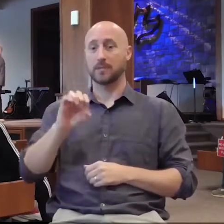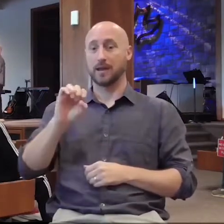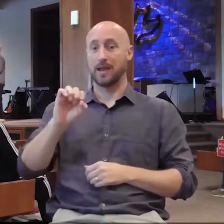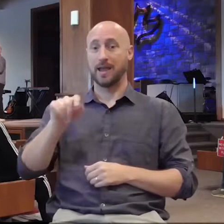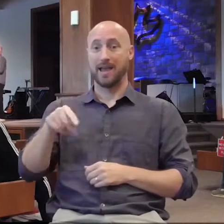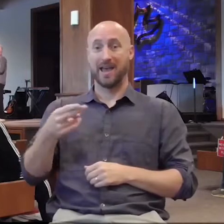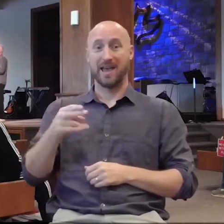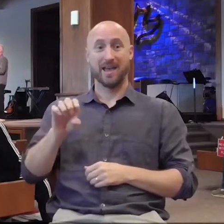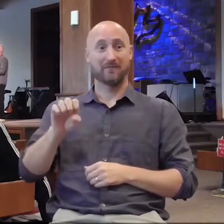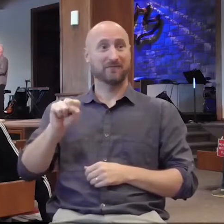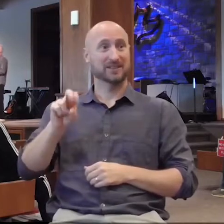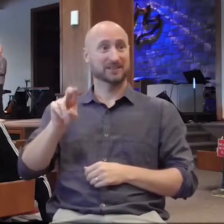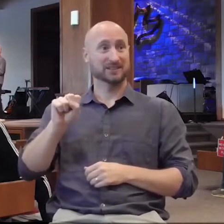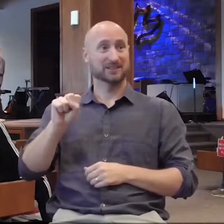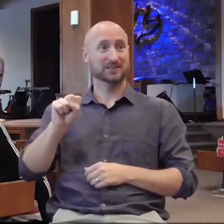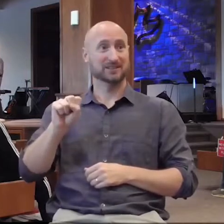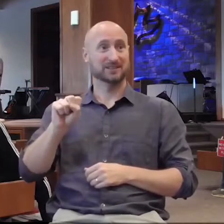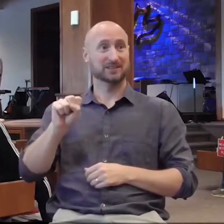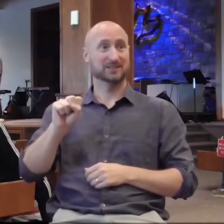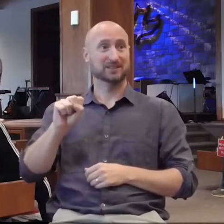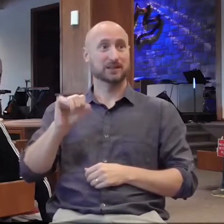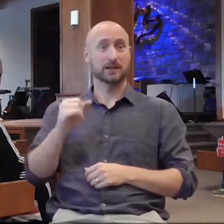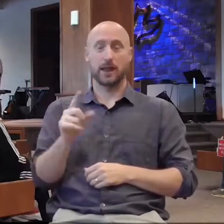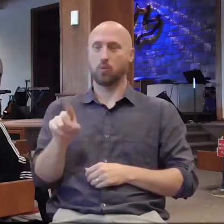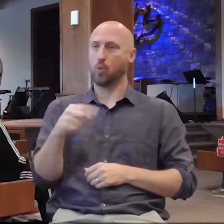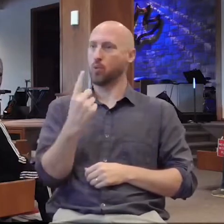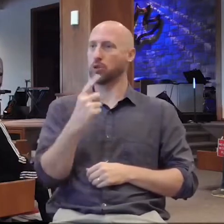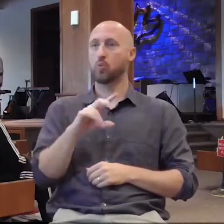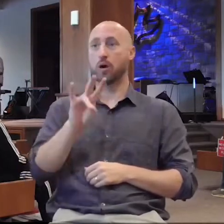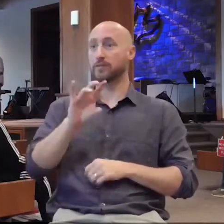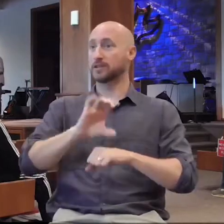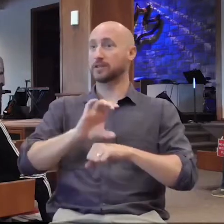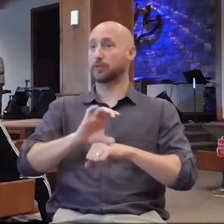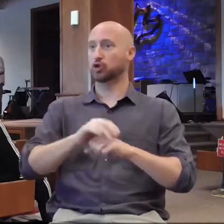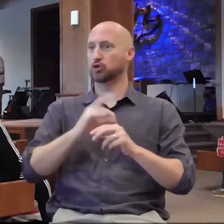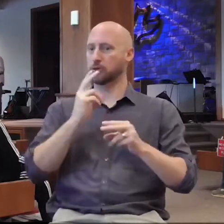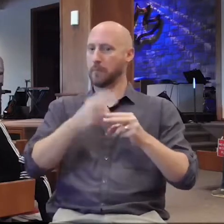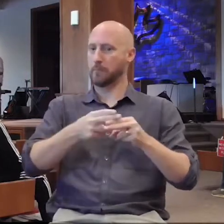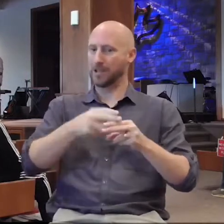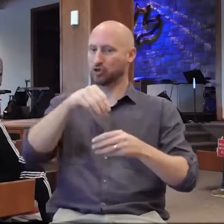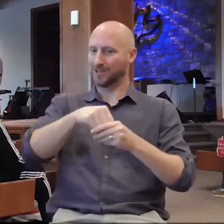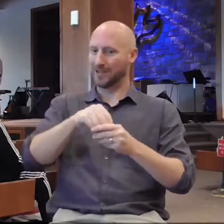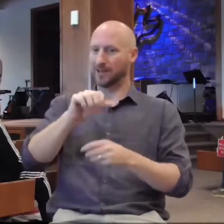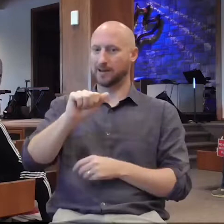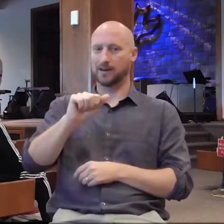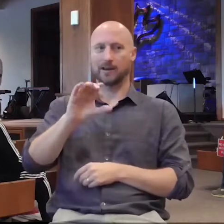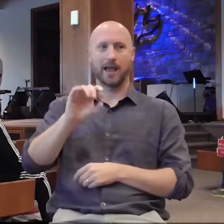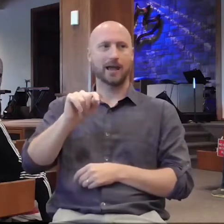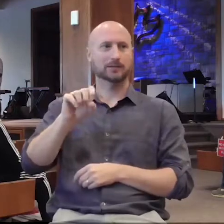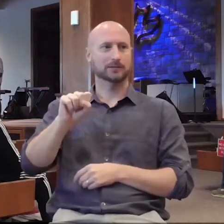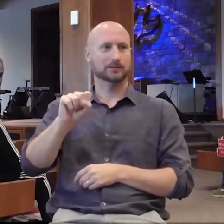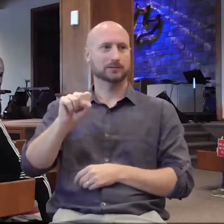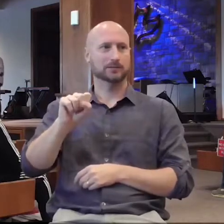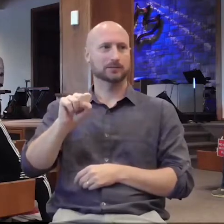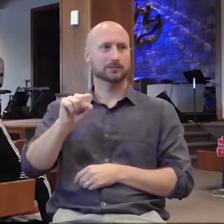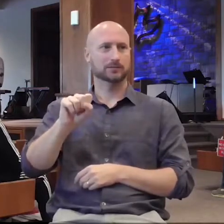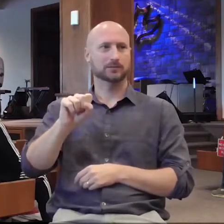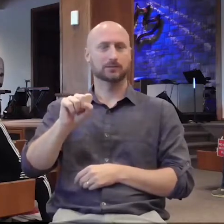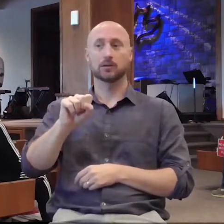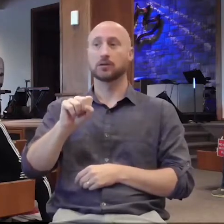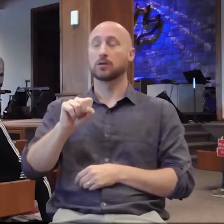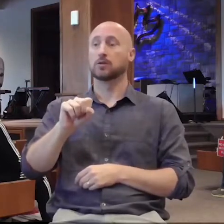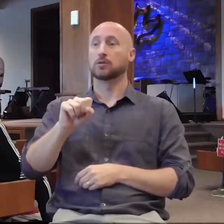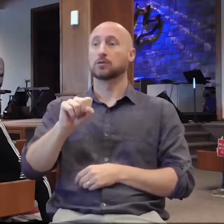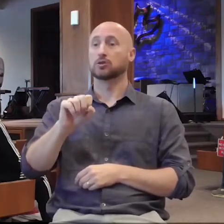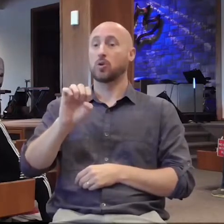Ephesus is the only one of the seven churches that's mentioned in the book of Acts. And Ephesus